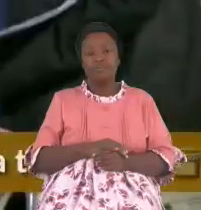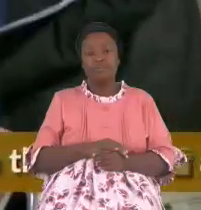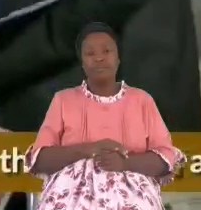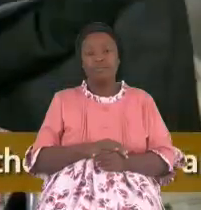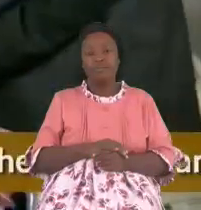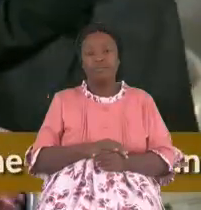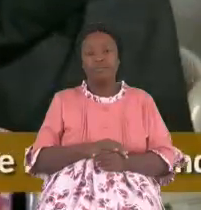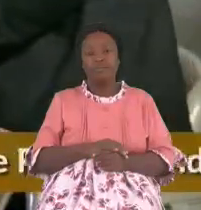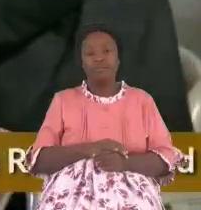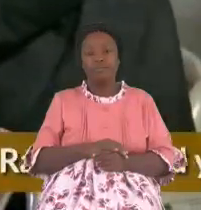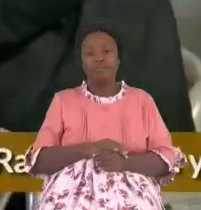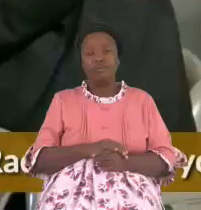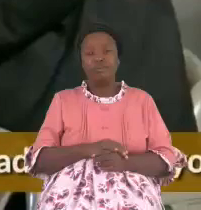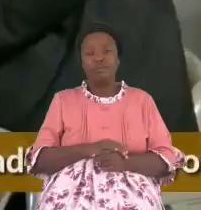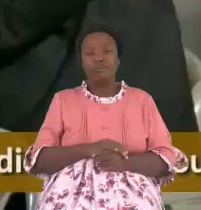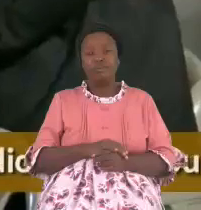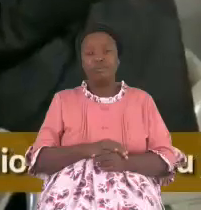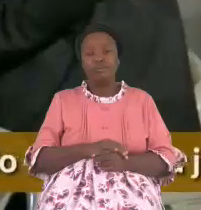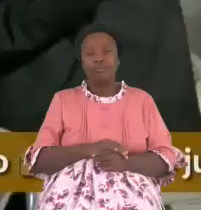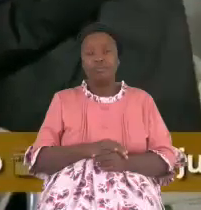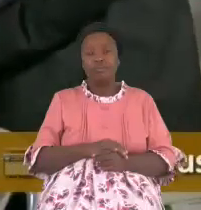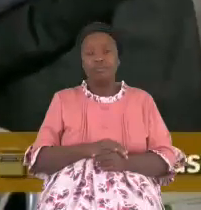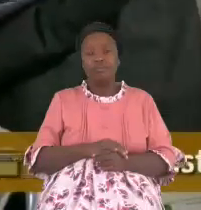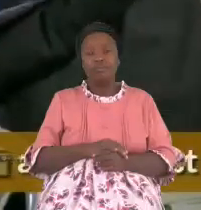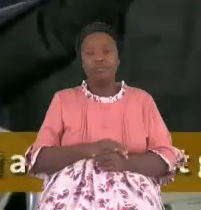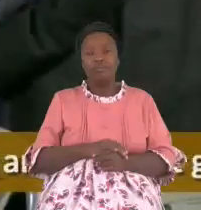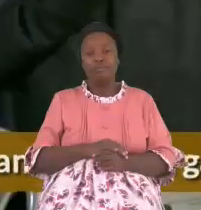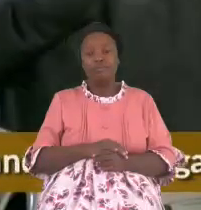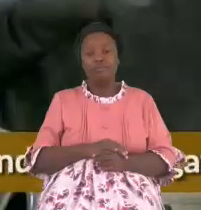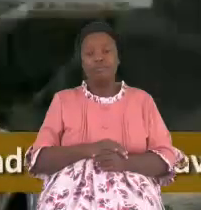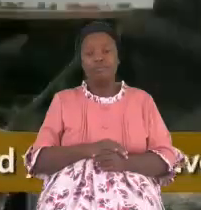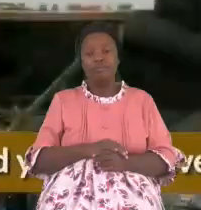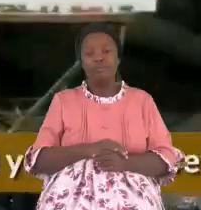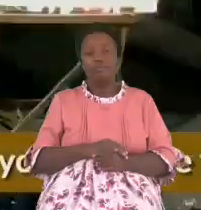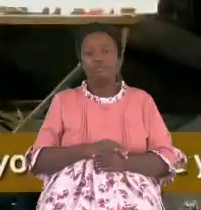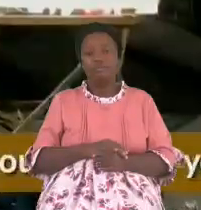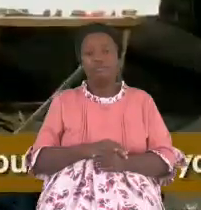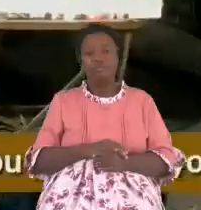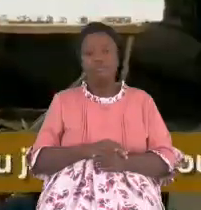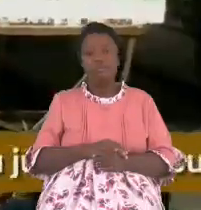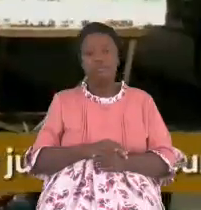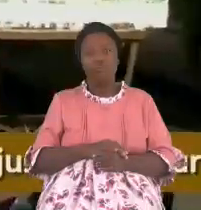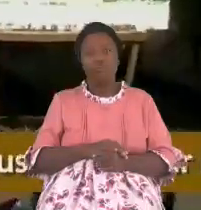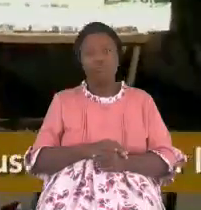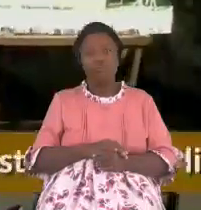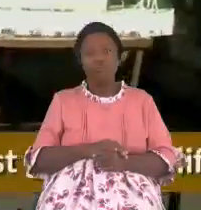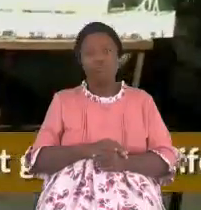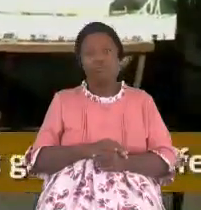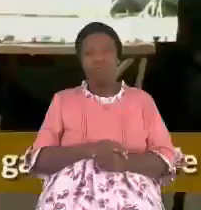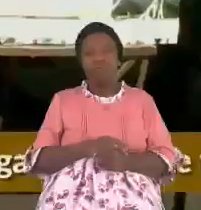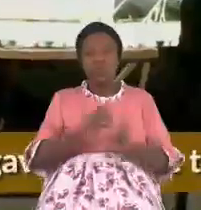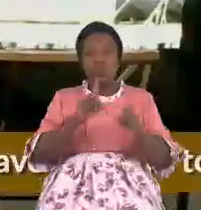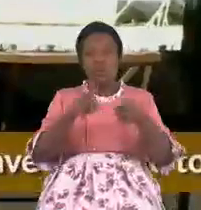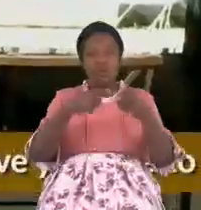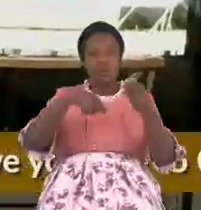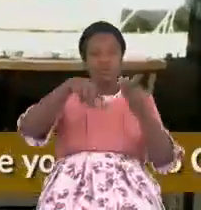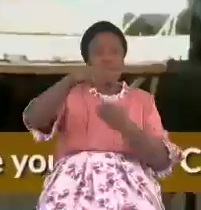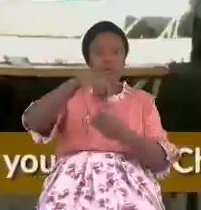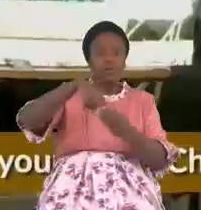choir move to the crowd behind the youth hall and the children hall